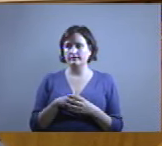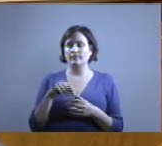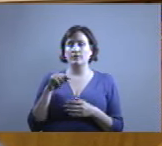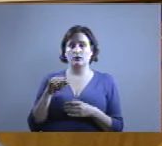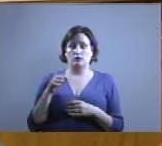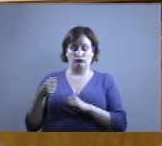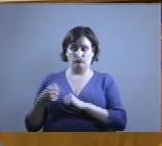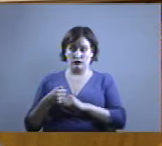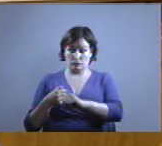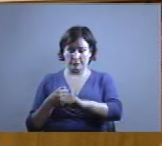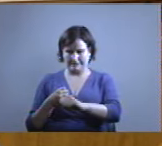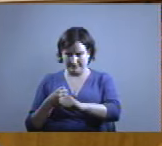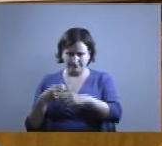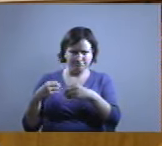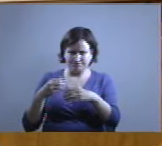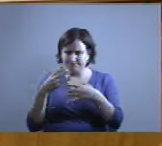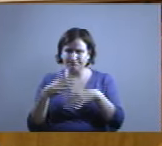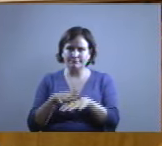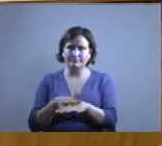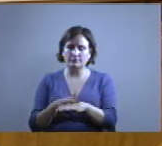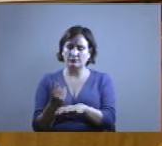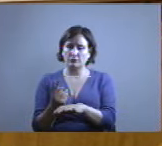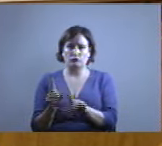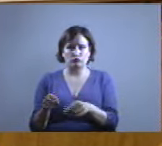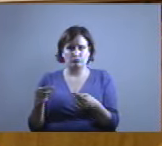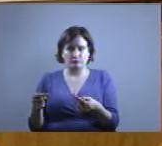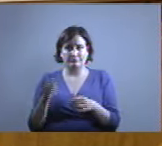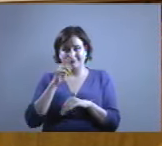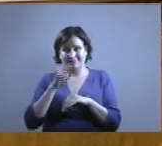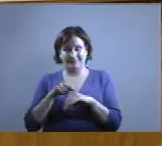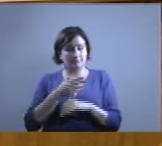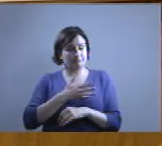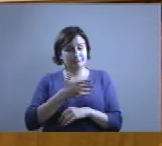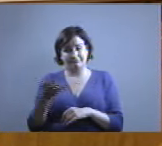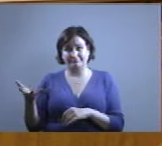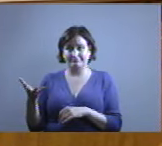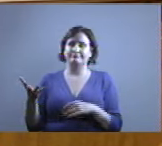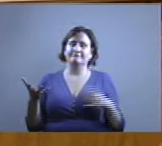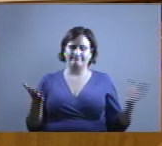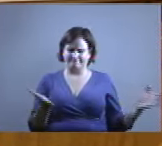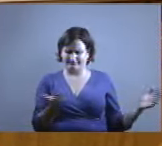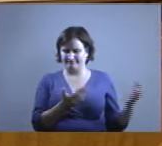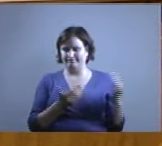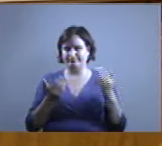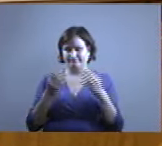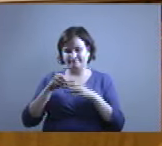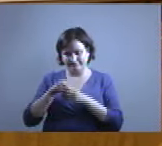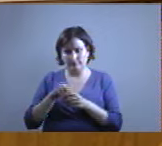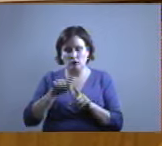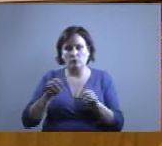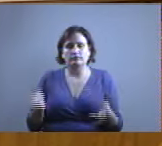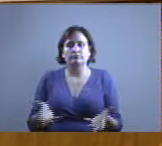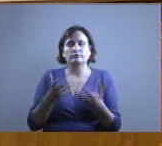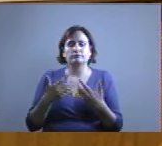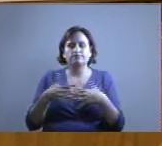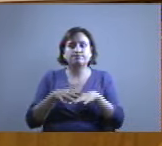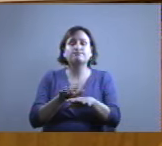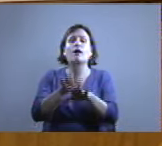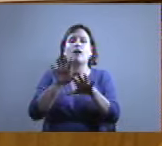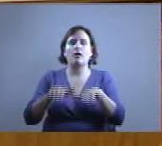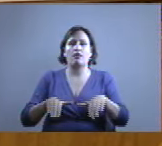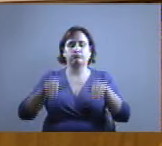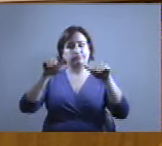the time, energy, and talents of a country's people are not harnessed to achieve higher living standards. Employment, as